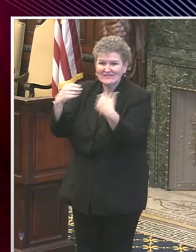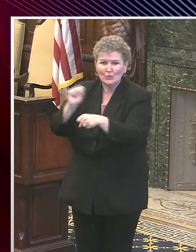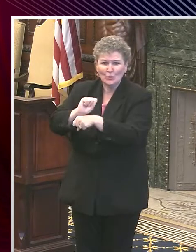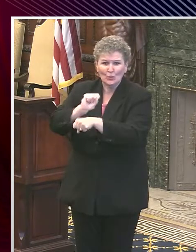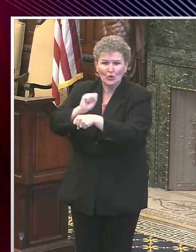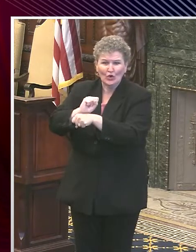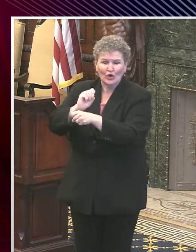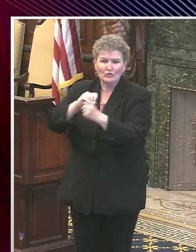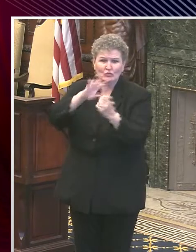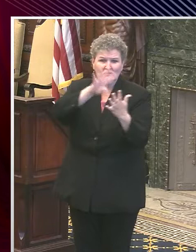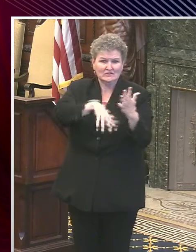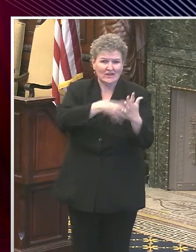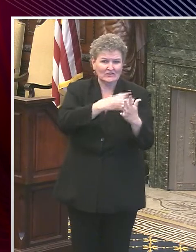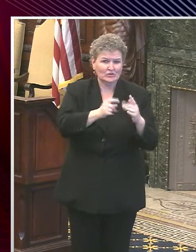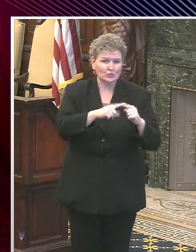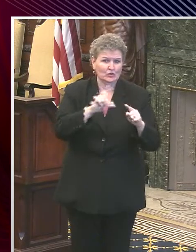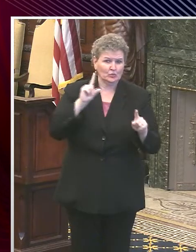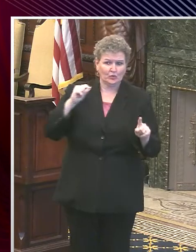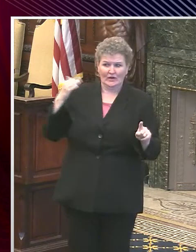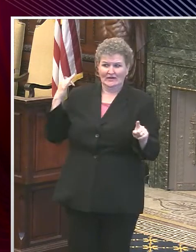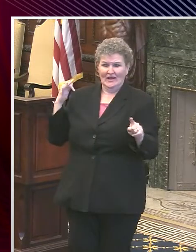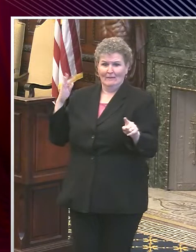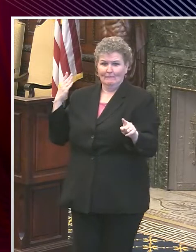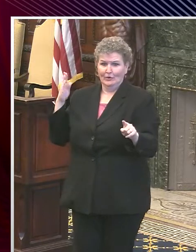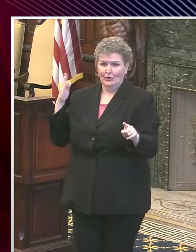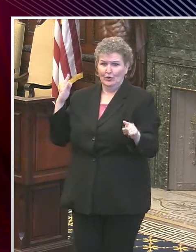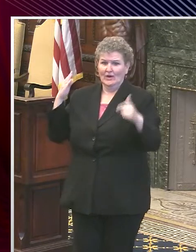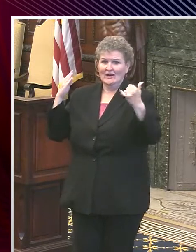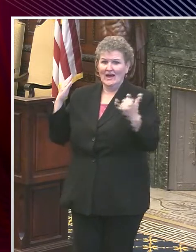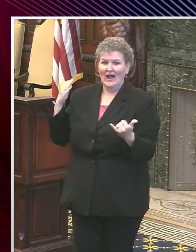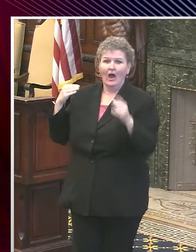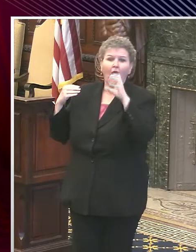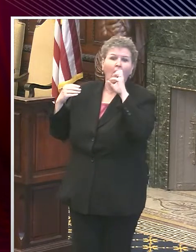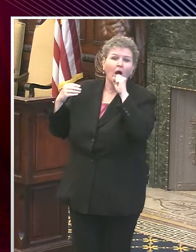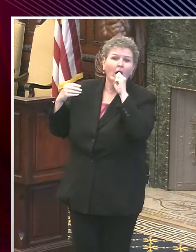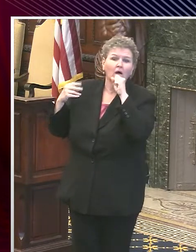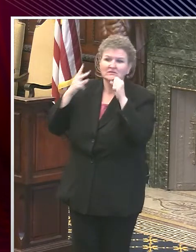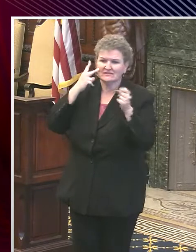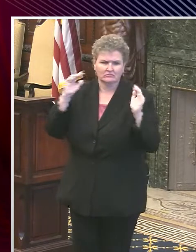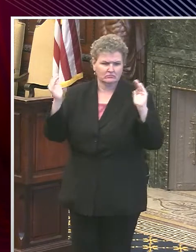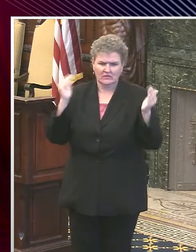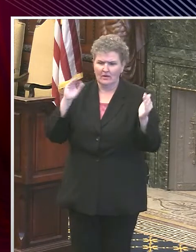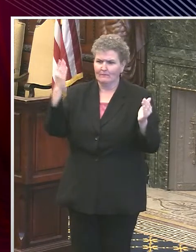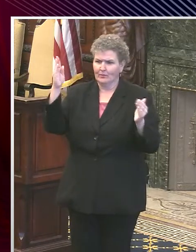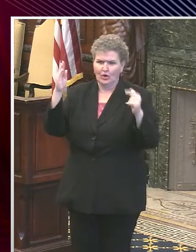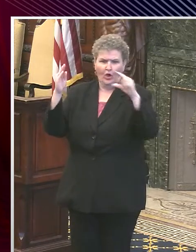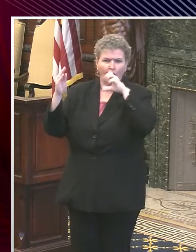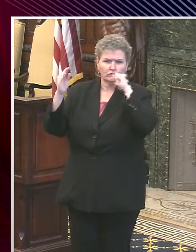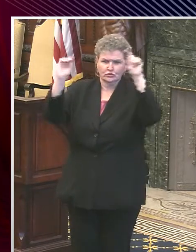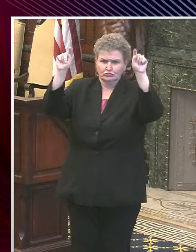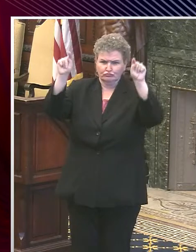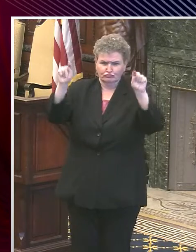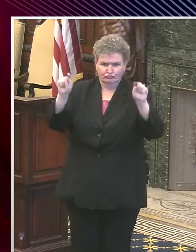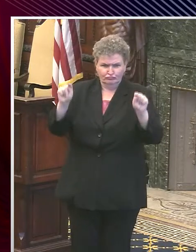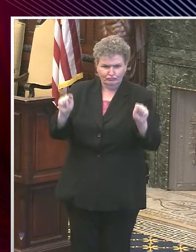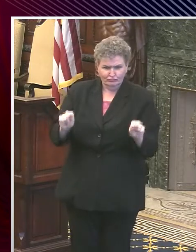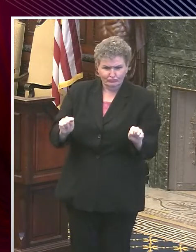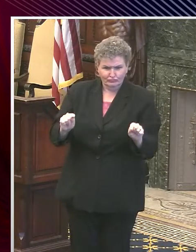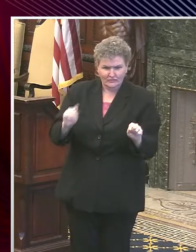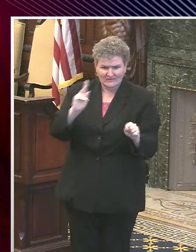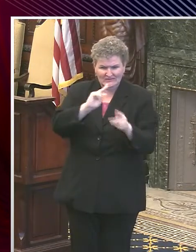last year, 2019 in blue, and this year in orange to show how much tonnage the city of Philadelphia has